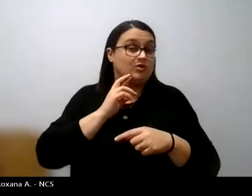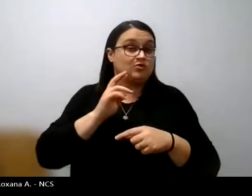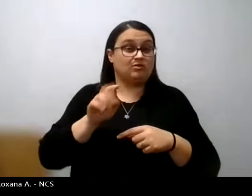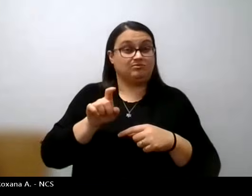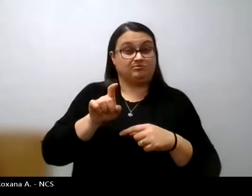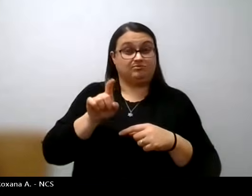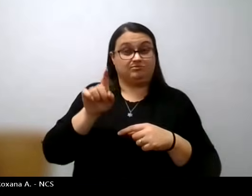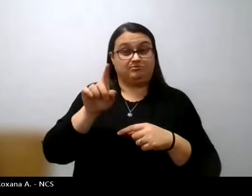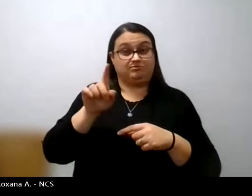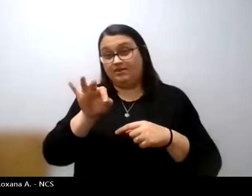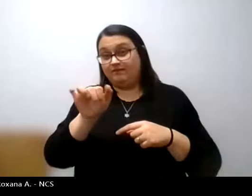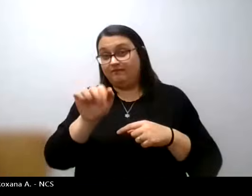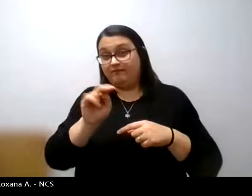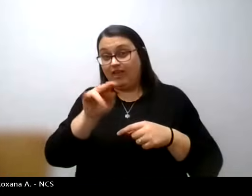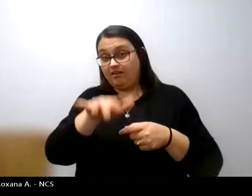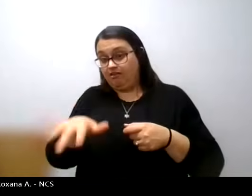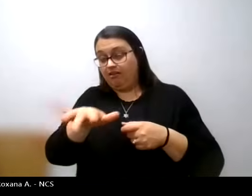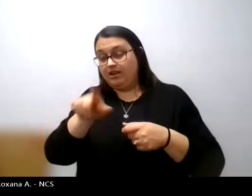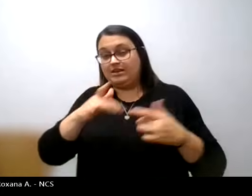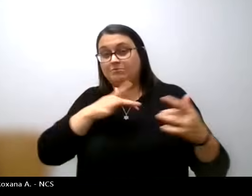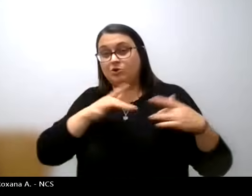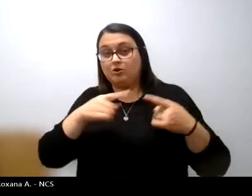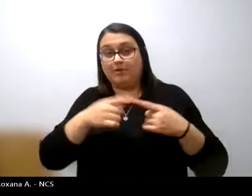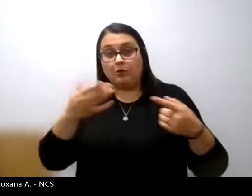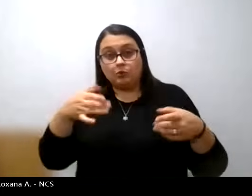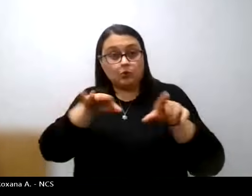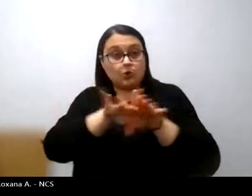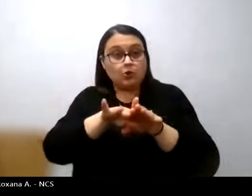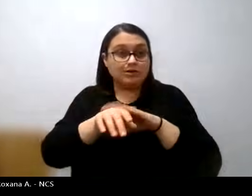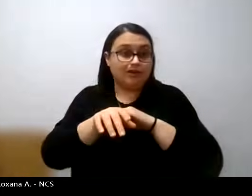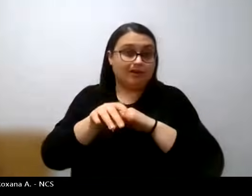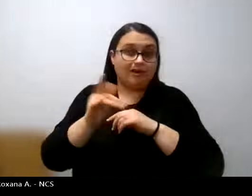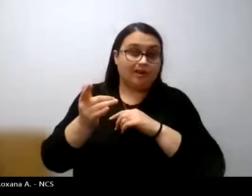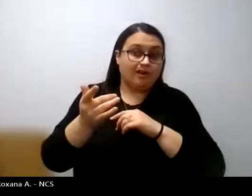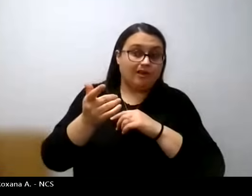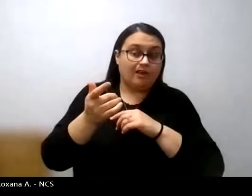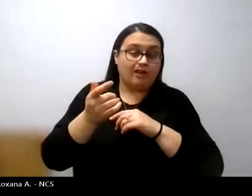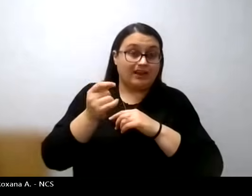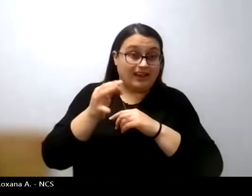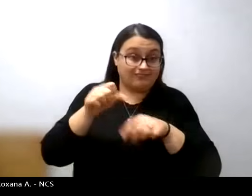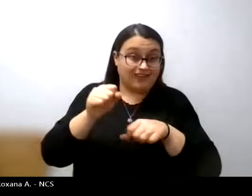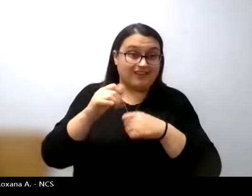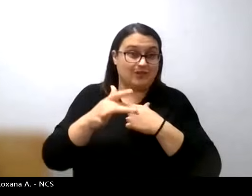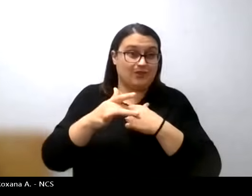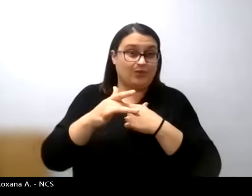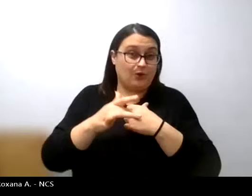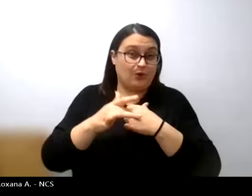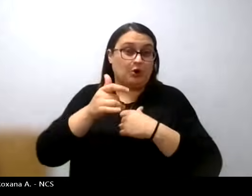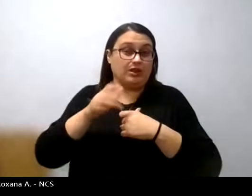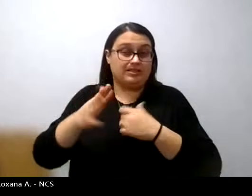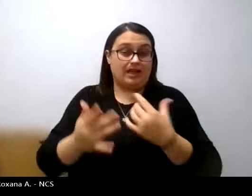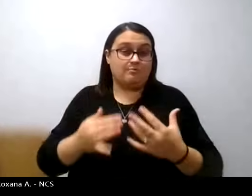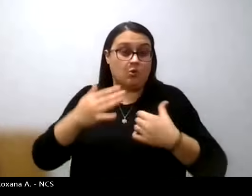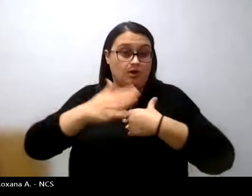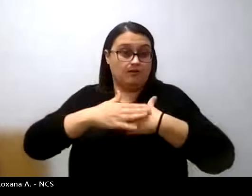the fan be concerned about closing, and when is the earliest that the boil advisory would be